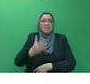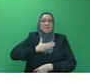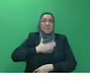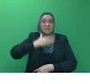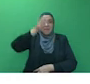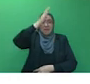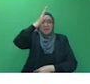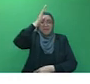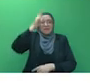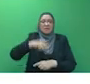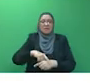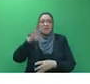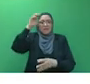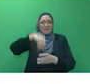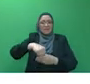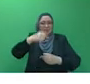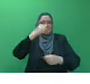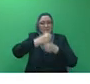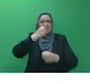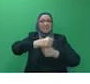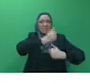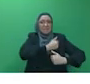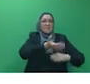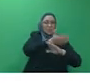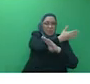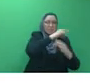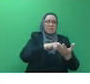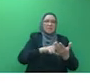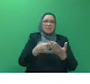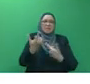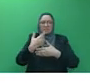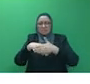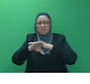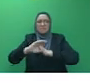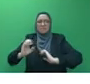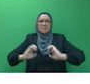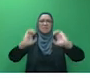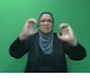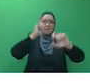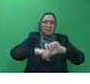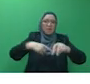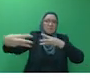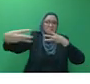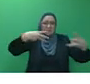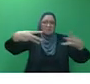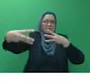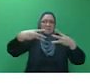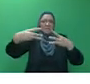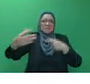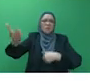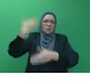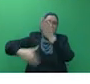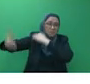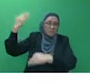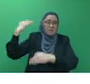forces so he he knew so he went through emergency emergency yeah you know and you know with the communists and stuff for that so and